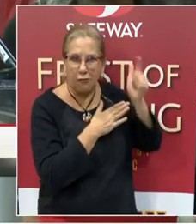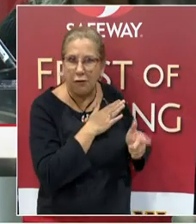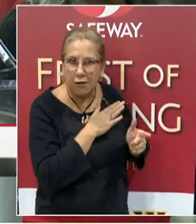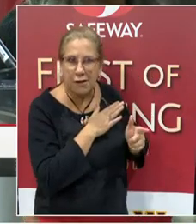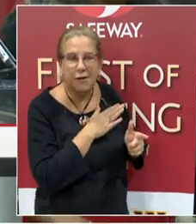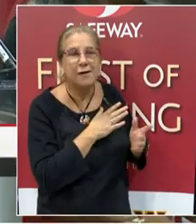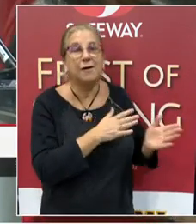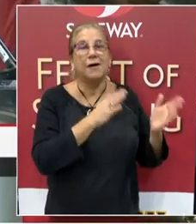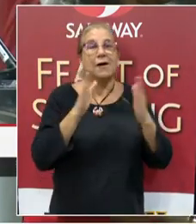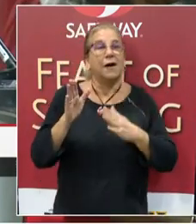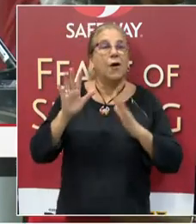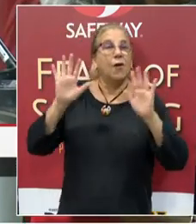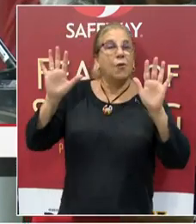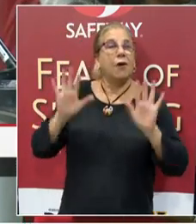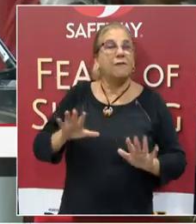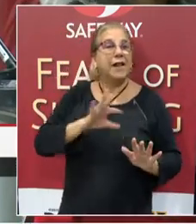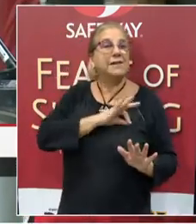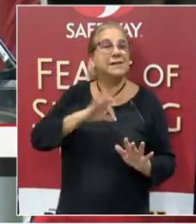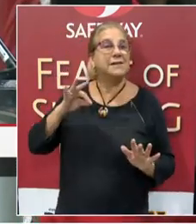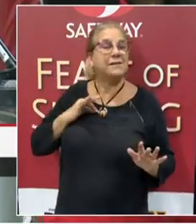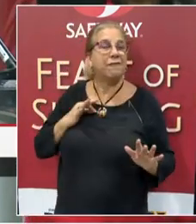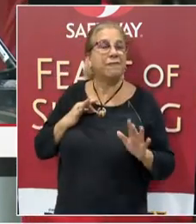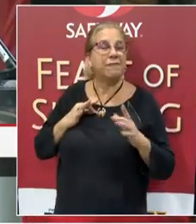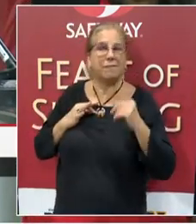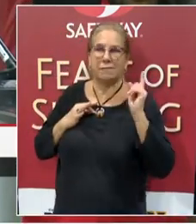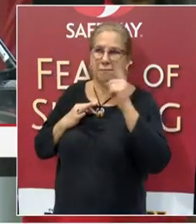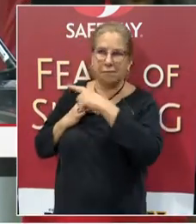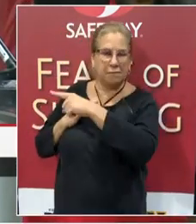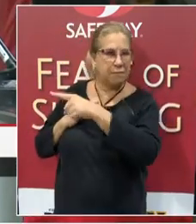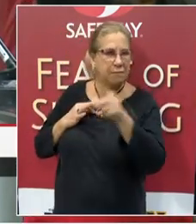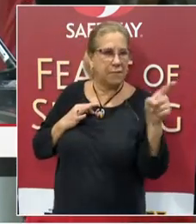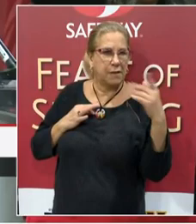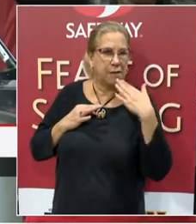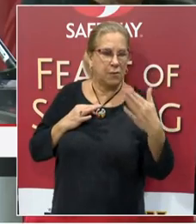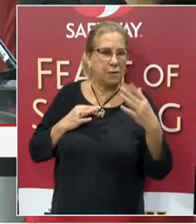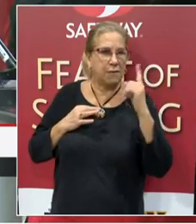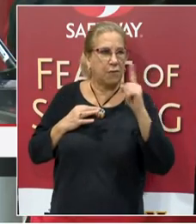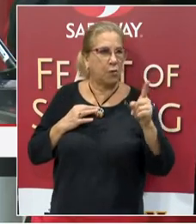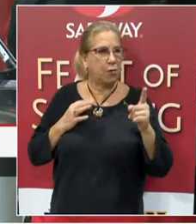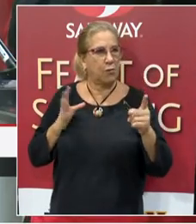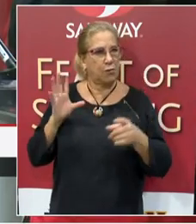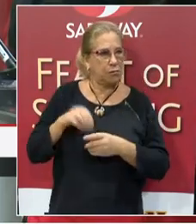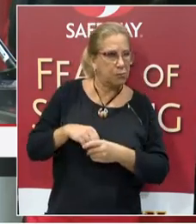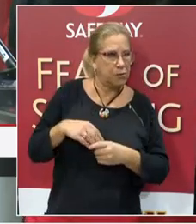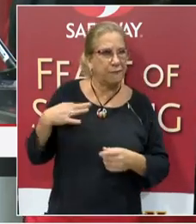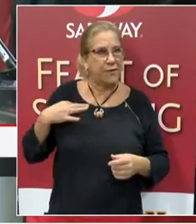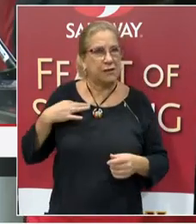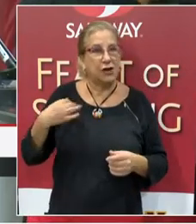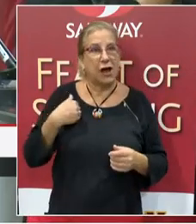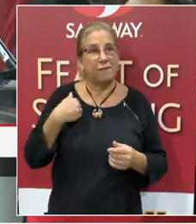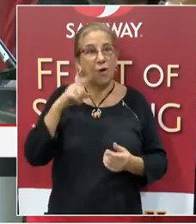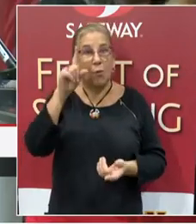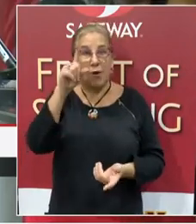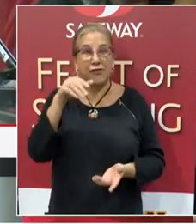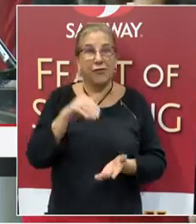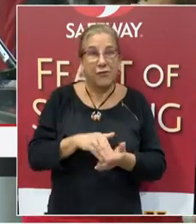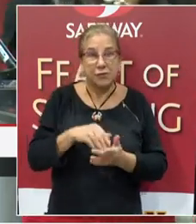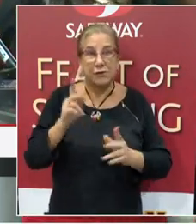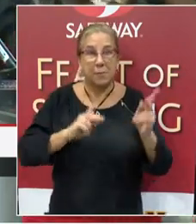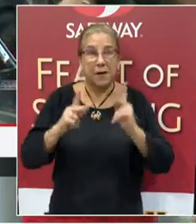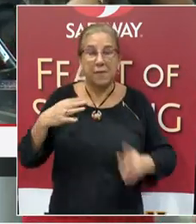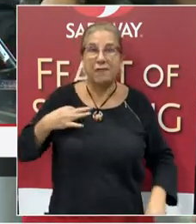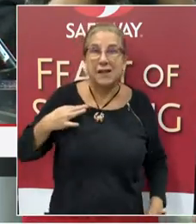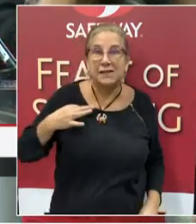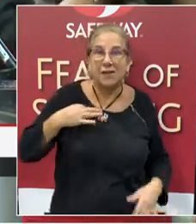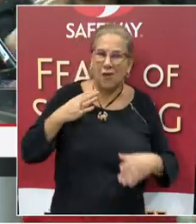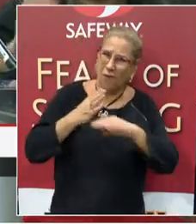everybody today. We have more than 1,000 volunteers whose hard work ensures this event successful. So to our volunteers, thank you very